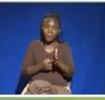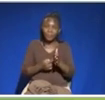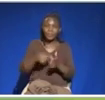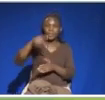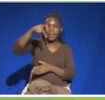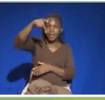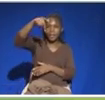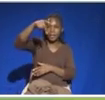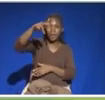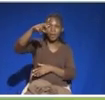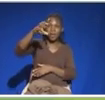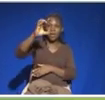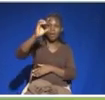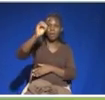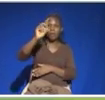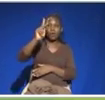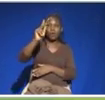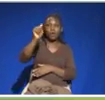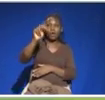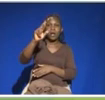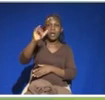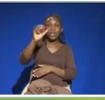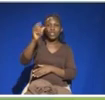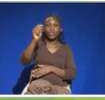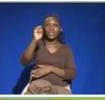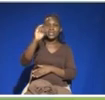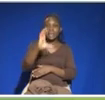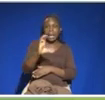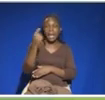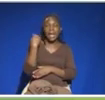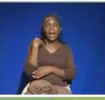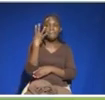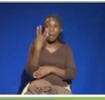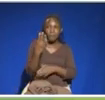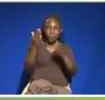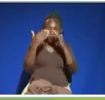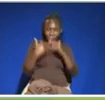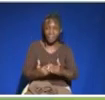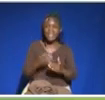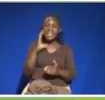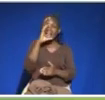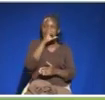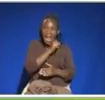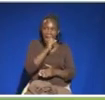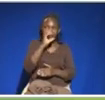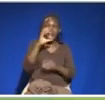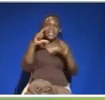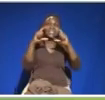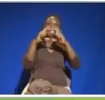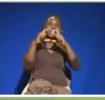prokaryotic. Number four, they lack cell organelles such as